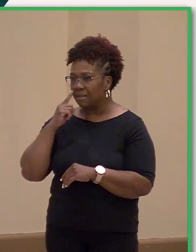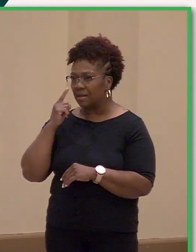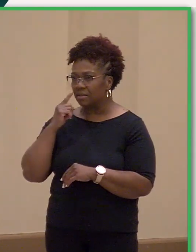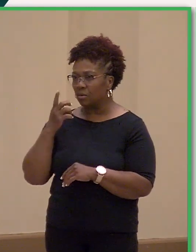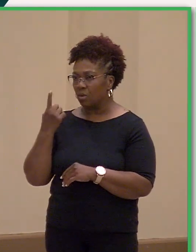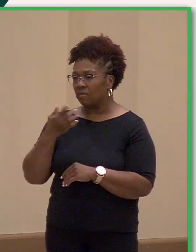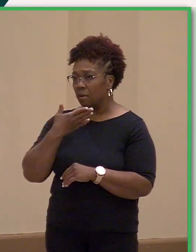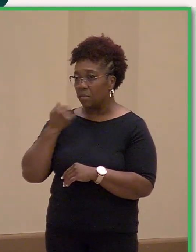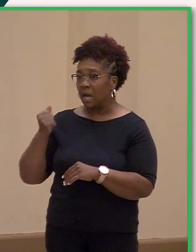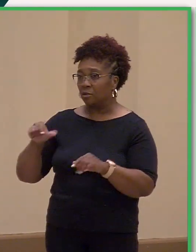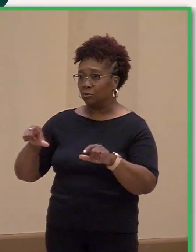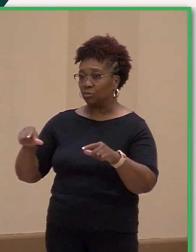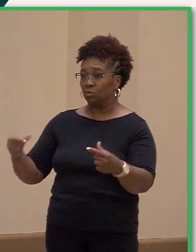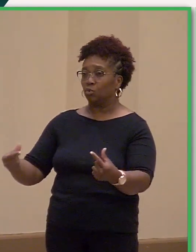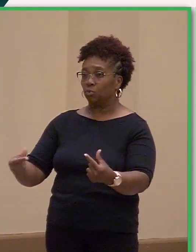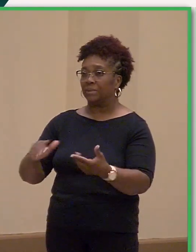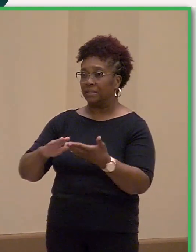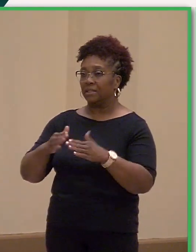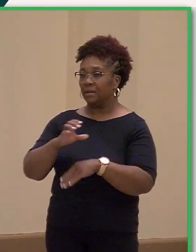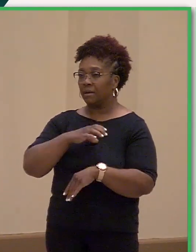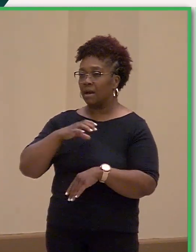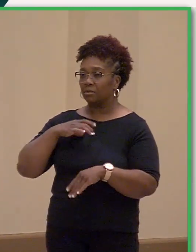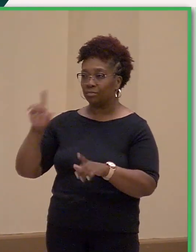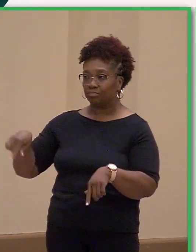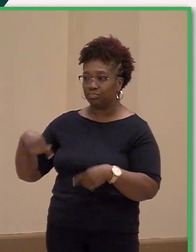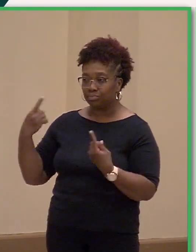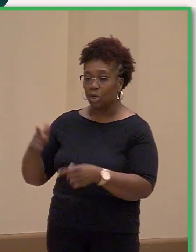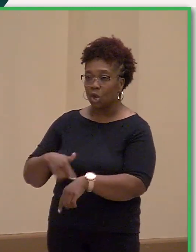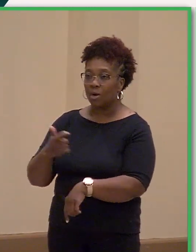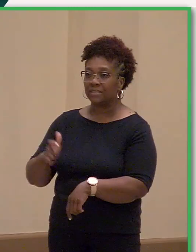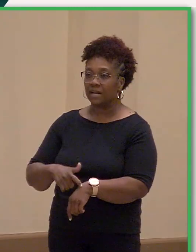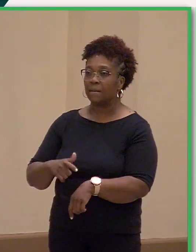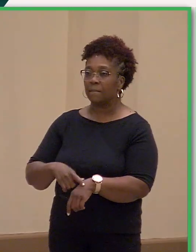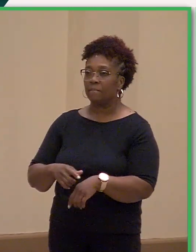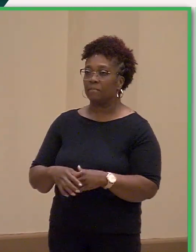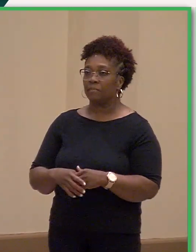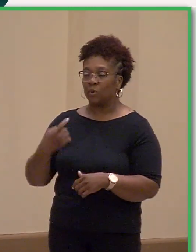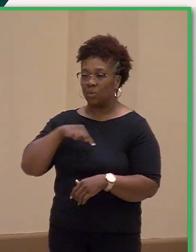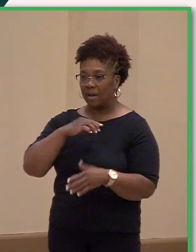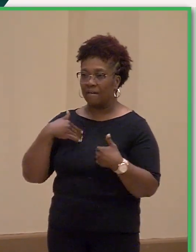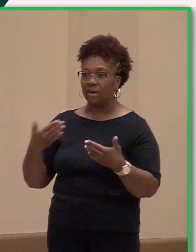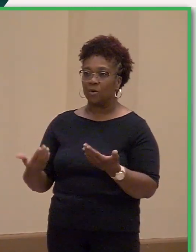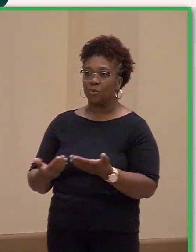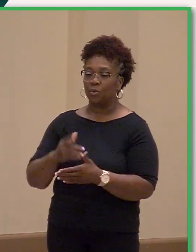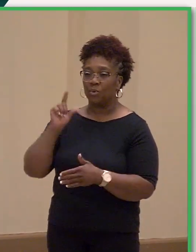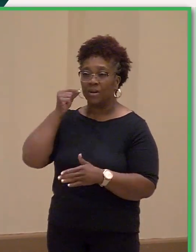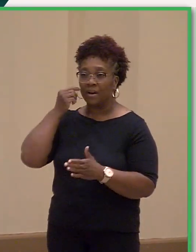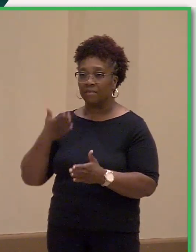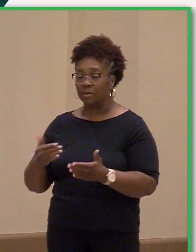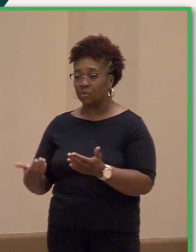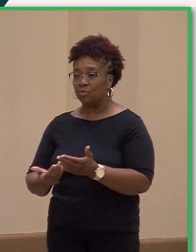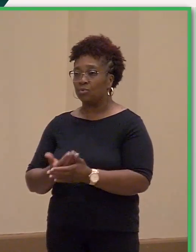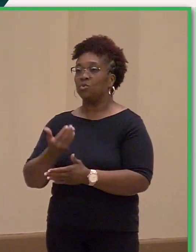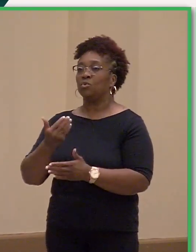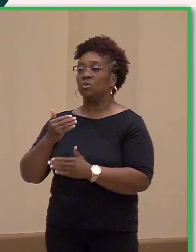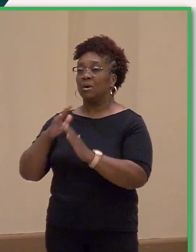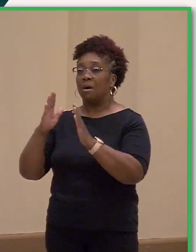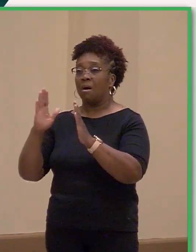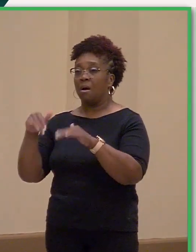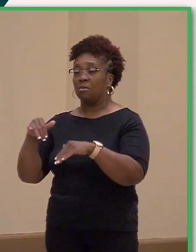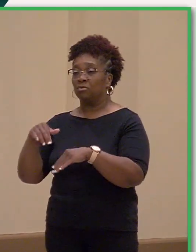we've had in a long time. We have a blue governor, a blue House, and a blue Senate.